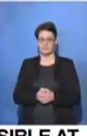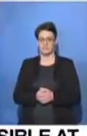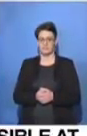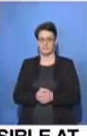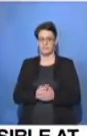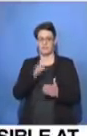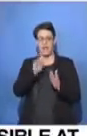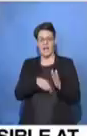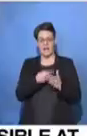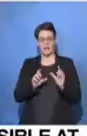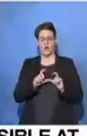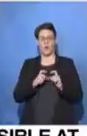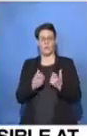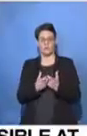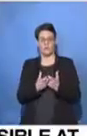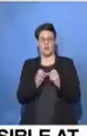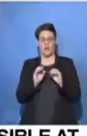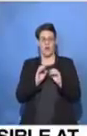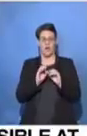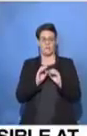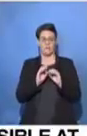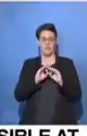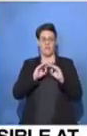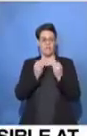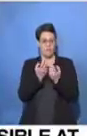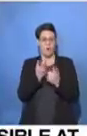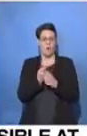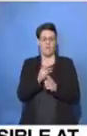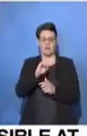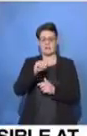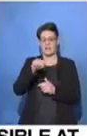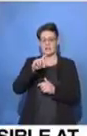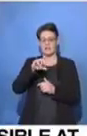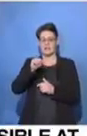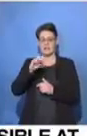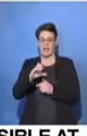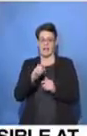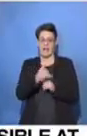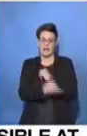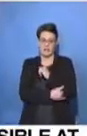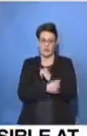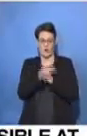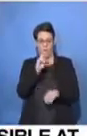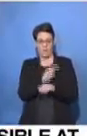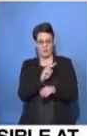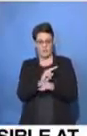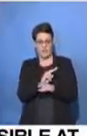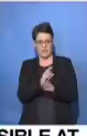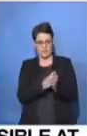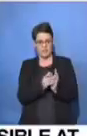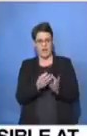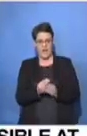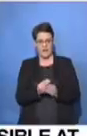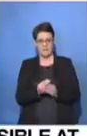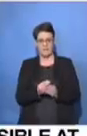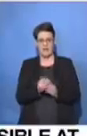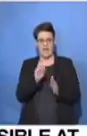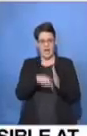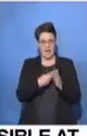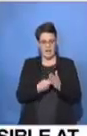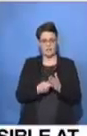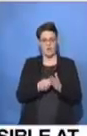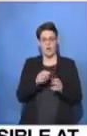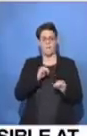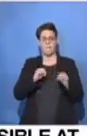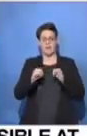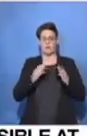The Electoral Commission's Forum of SADC countries observer mission comprises electoral management